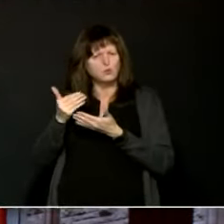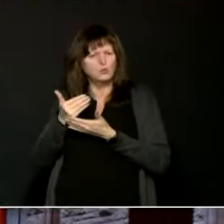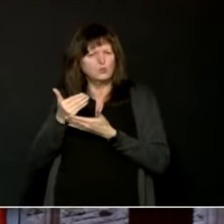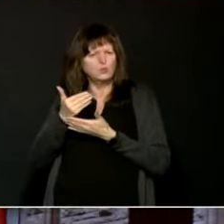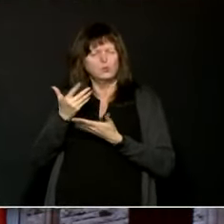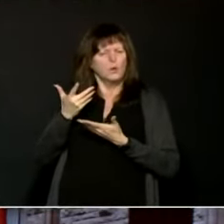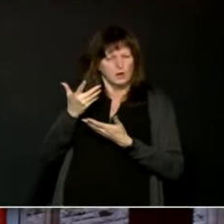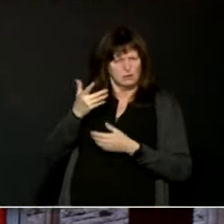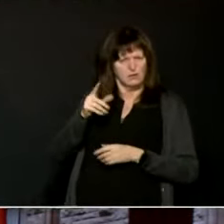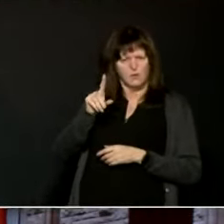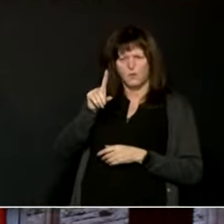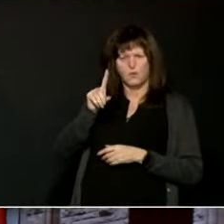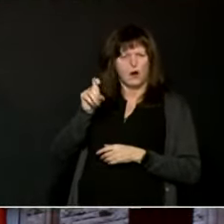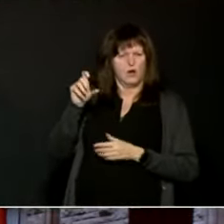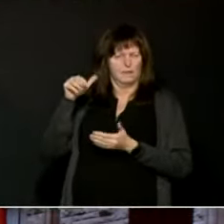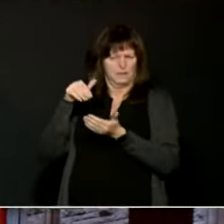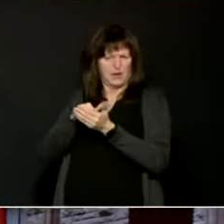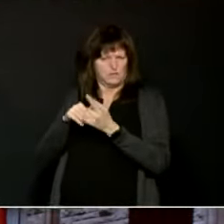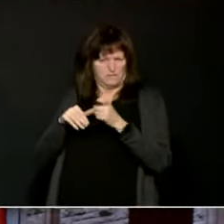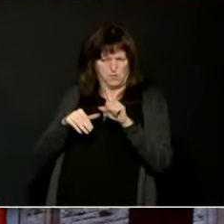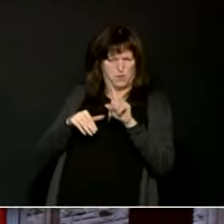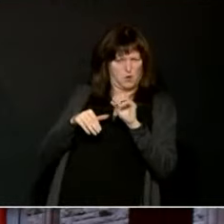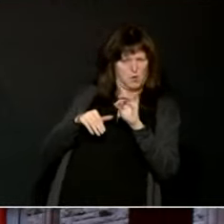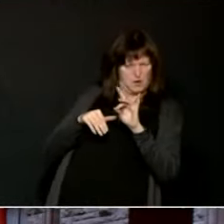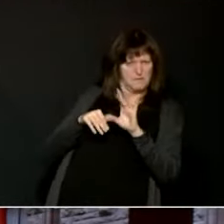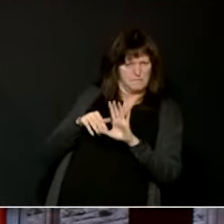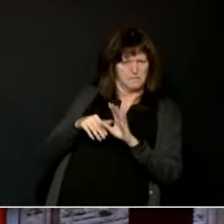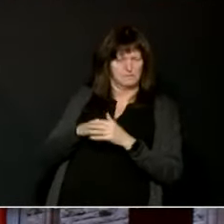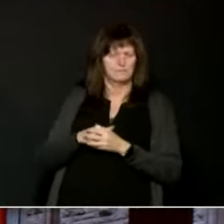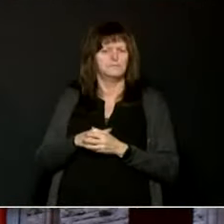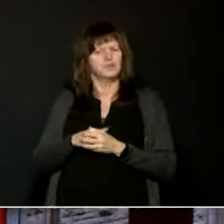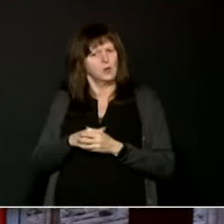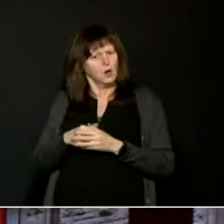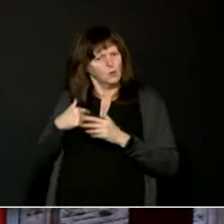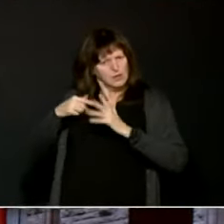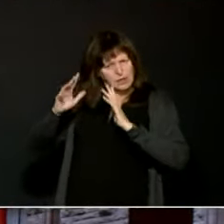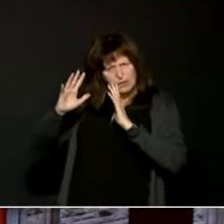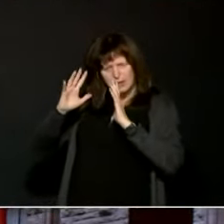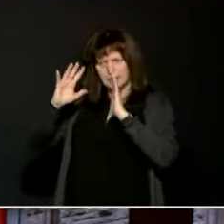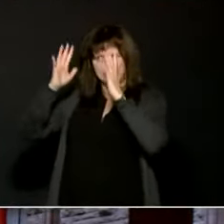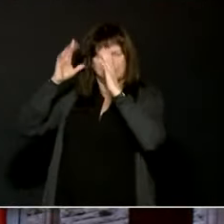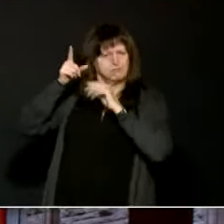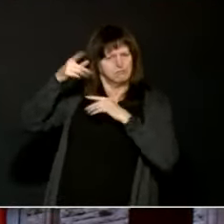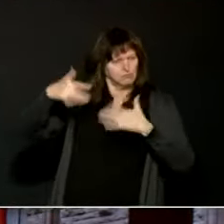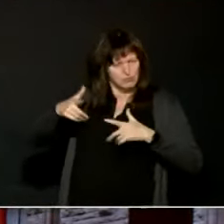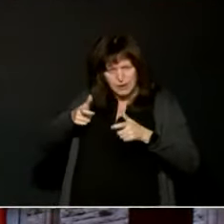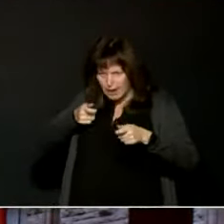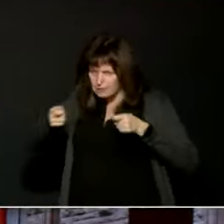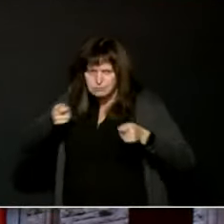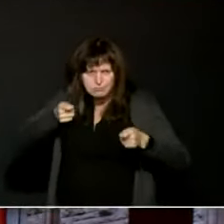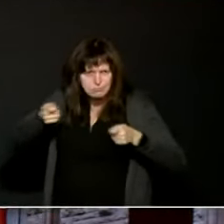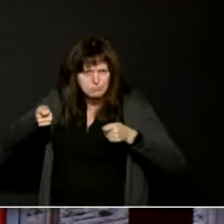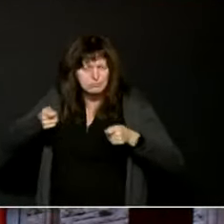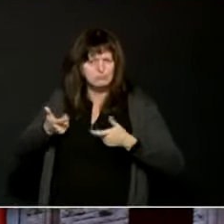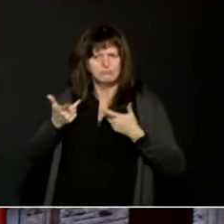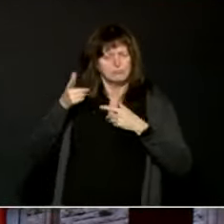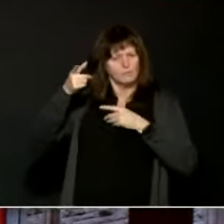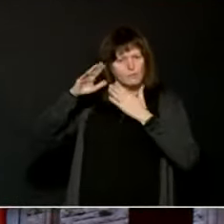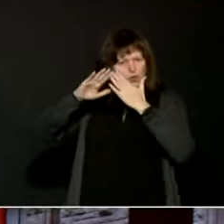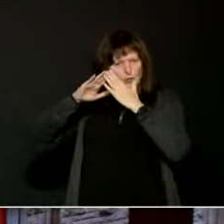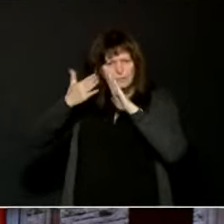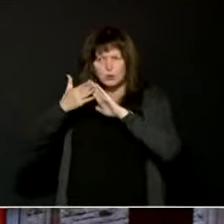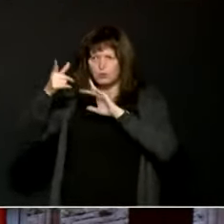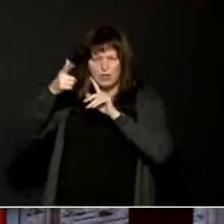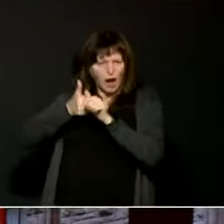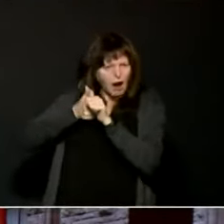under control, and we commend them for that action and activity and the community at large in the district. As well